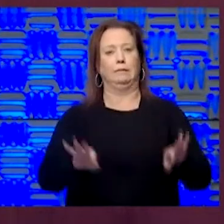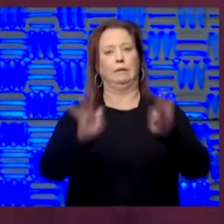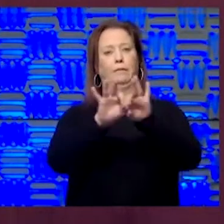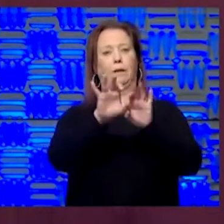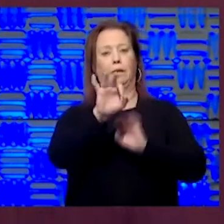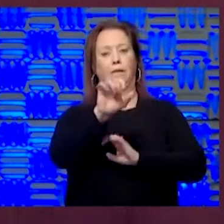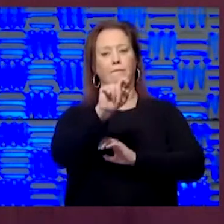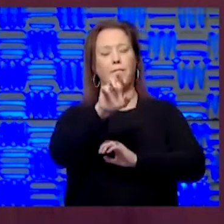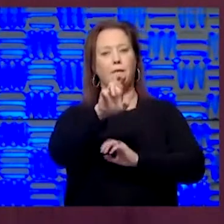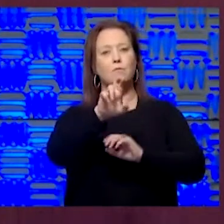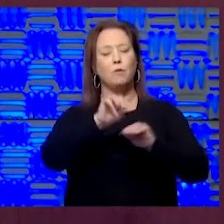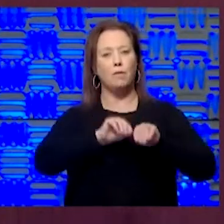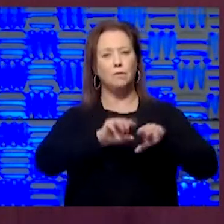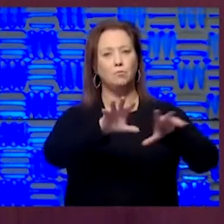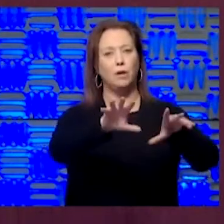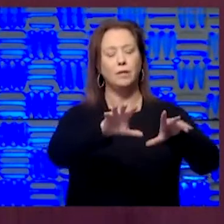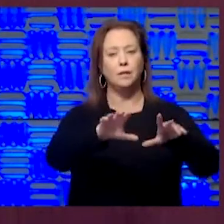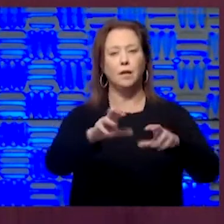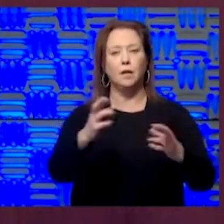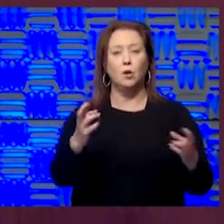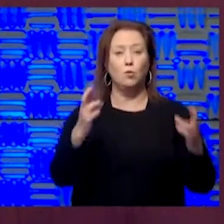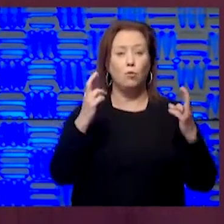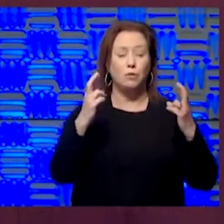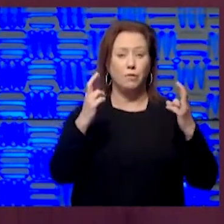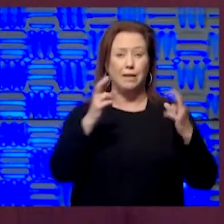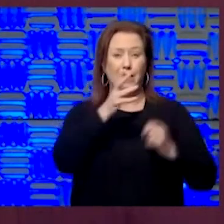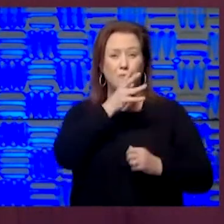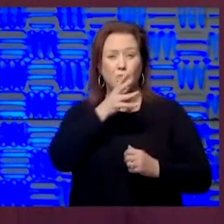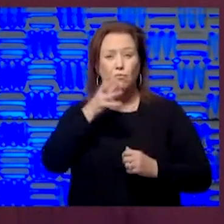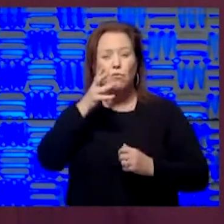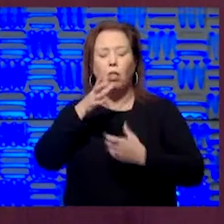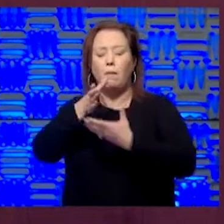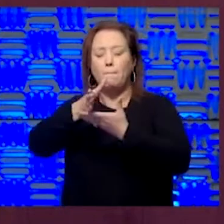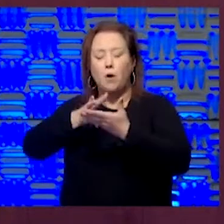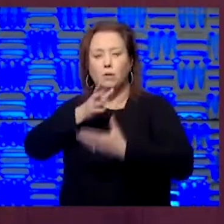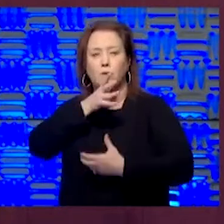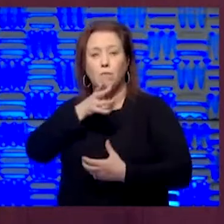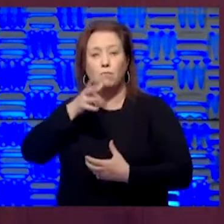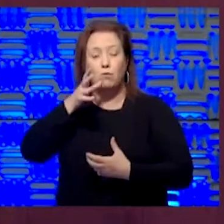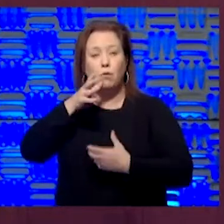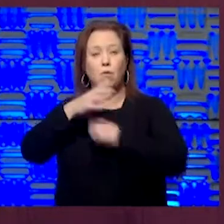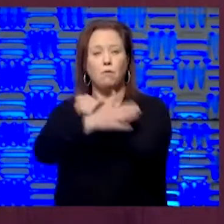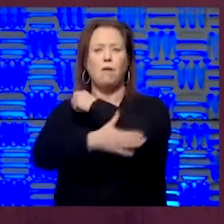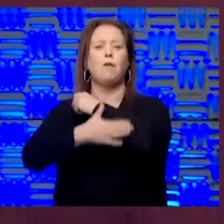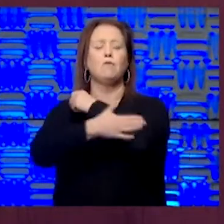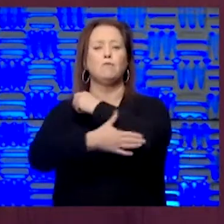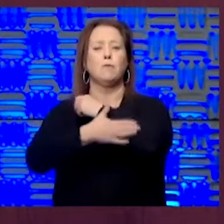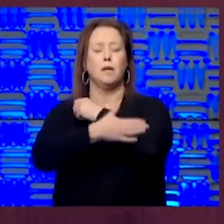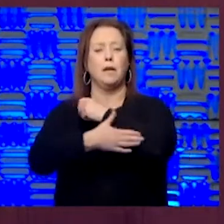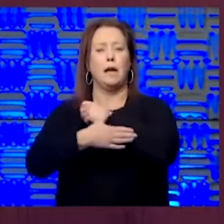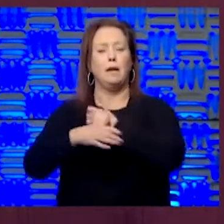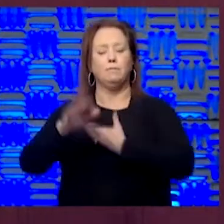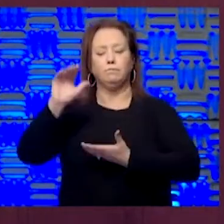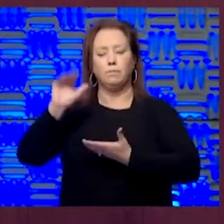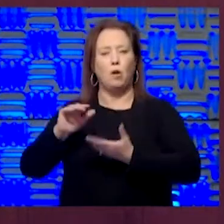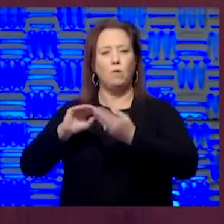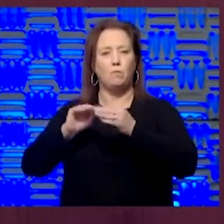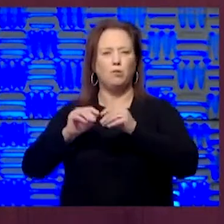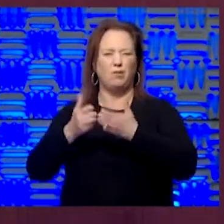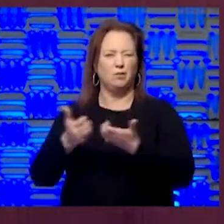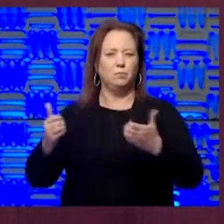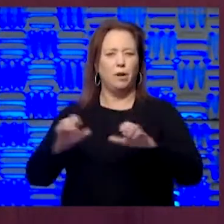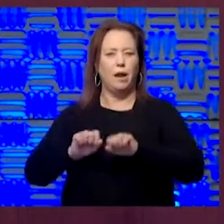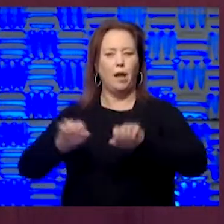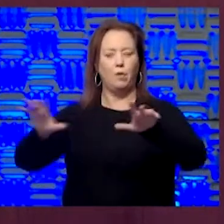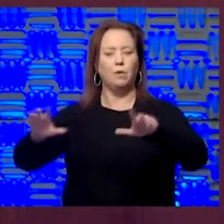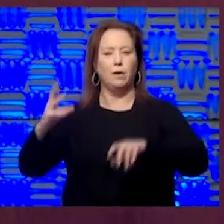factor related to that. Cross our fingers that maybe rural parts of our country that have as low density as parts of